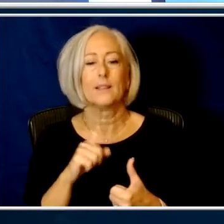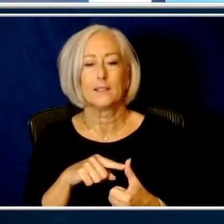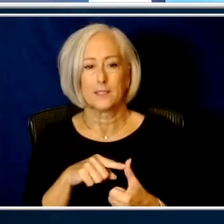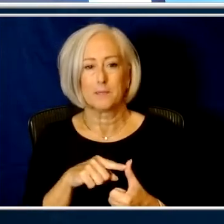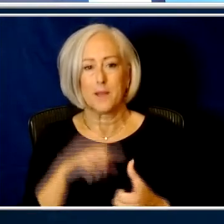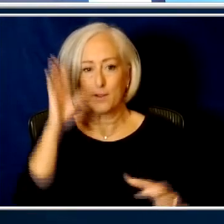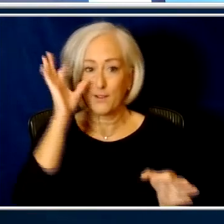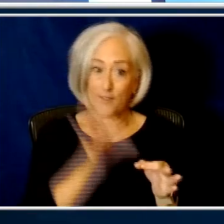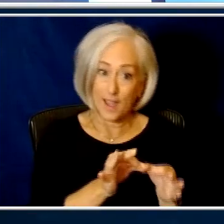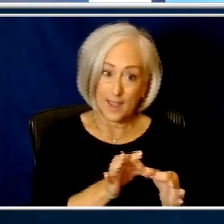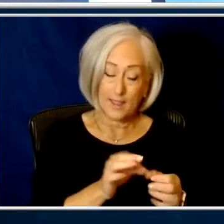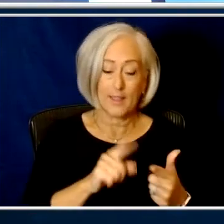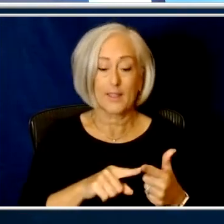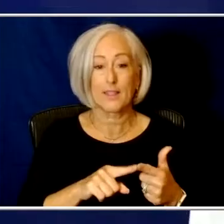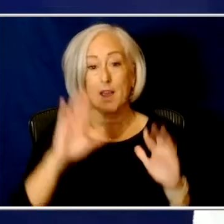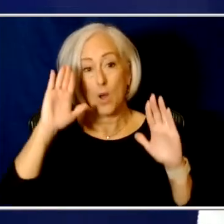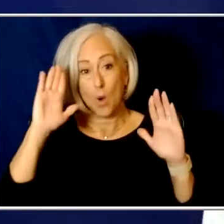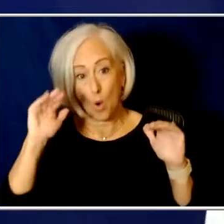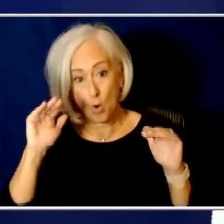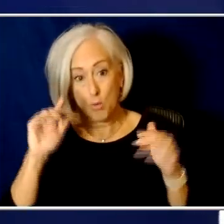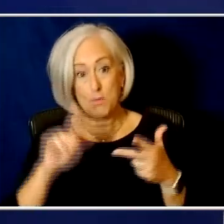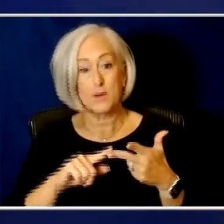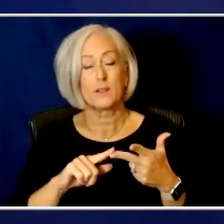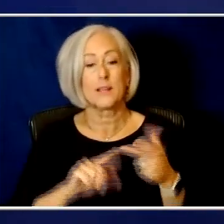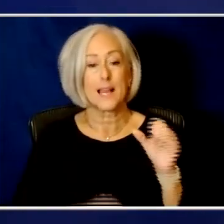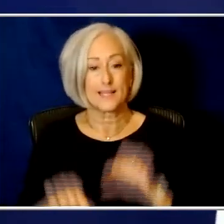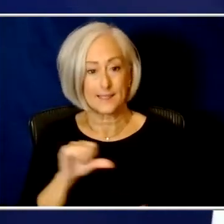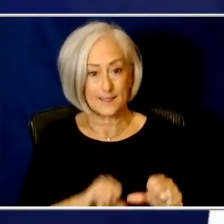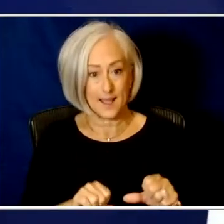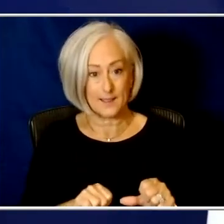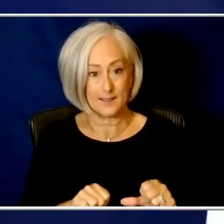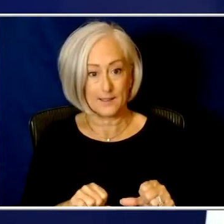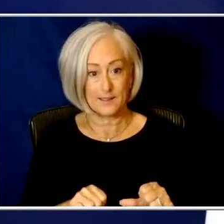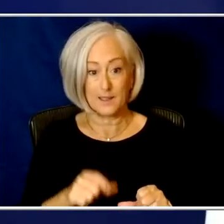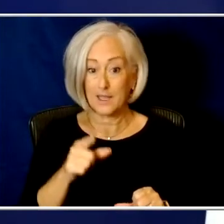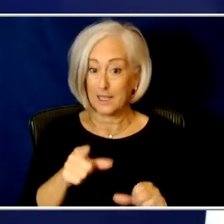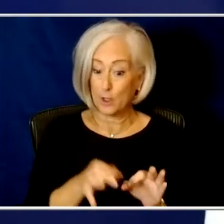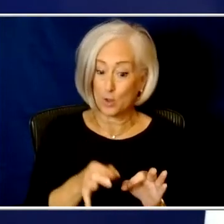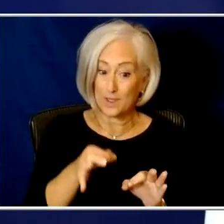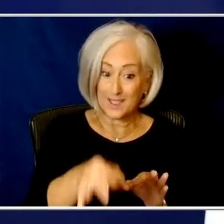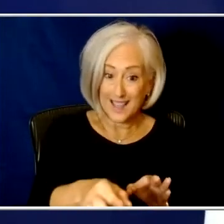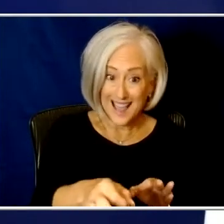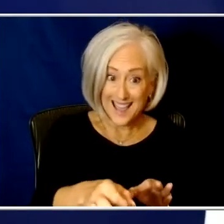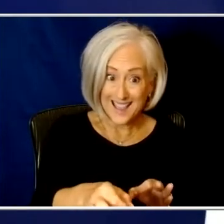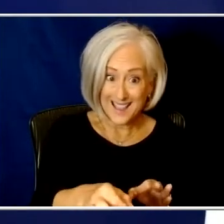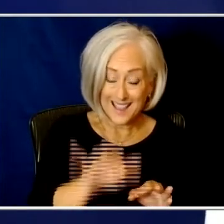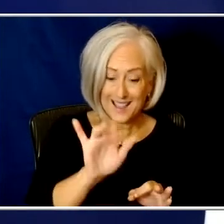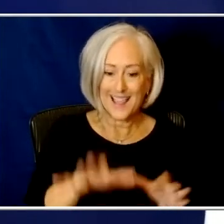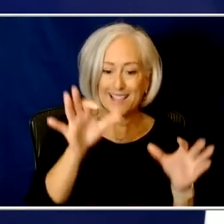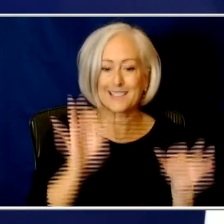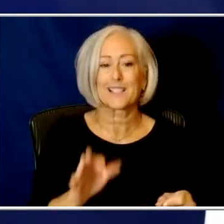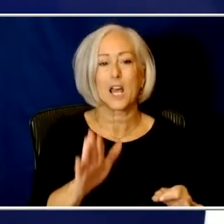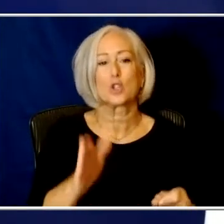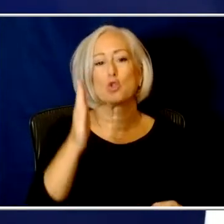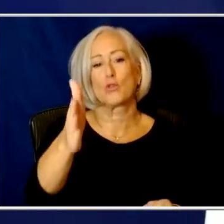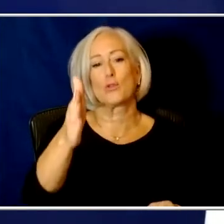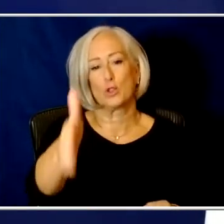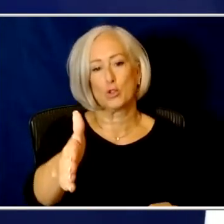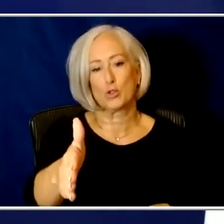appreciate Thank you the for having science. me. It's awesome. Hawk. Yeah, I mean, I think the message for today and this week, and really a lot of what we